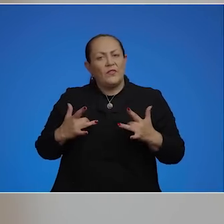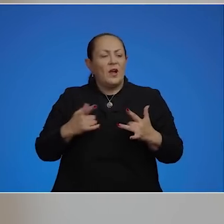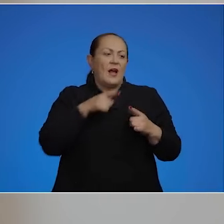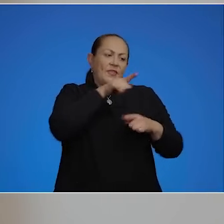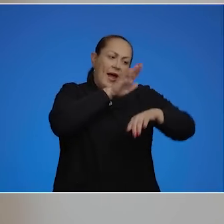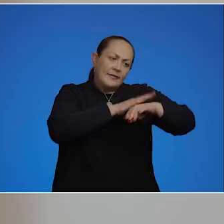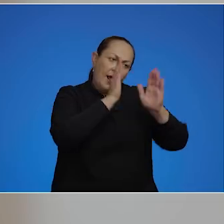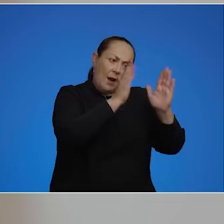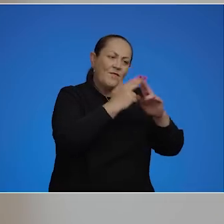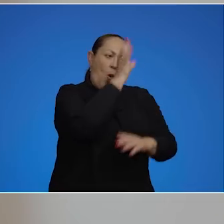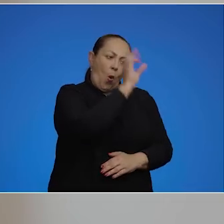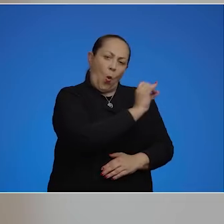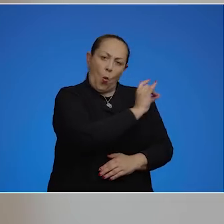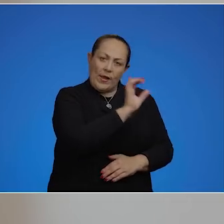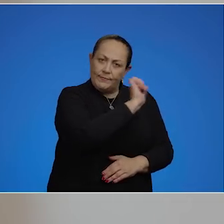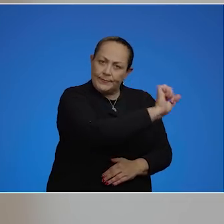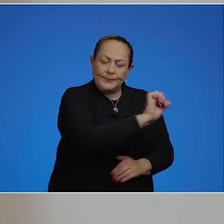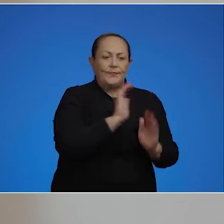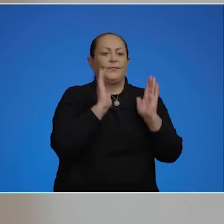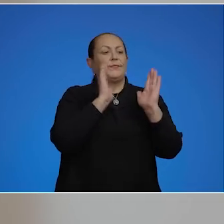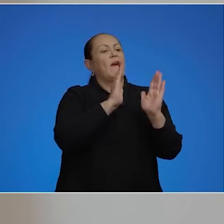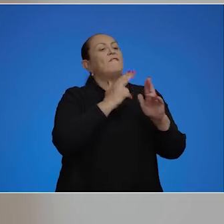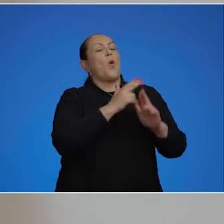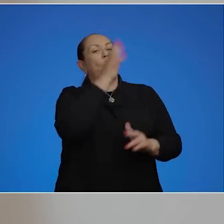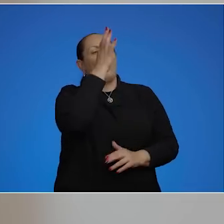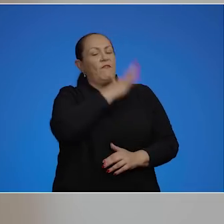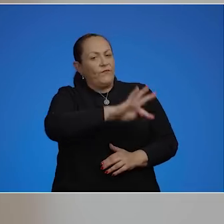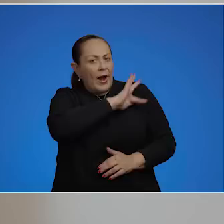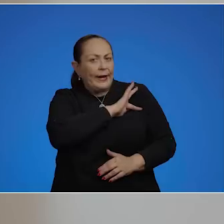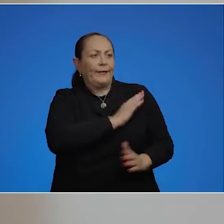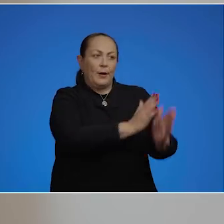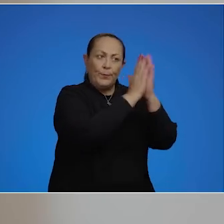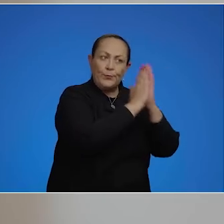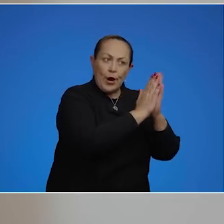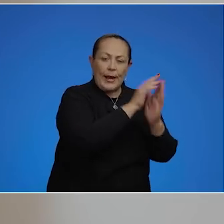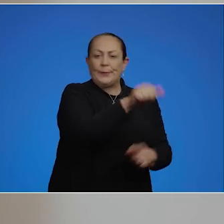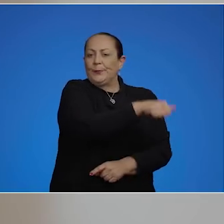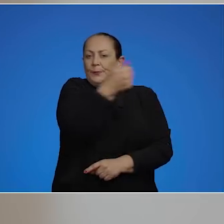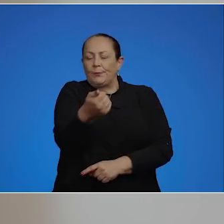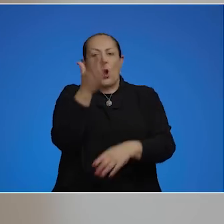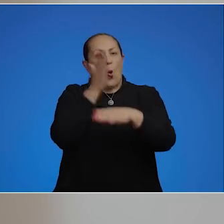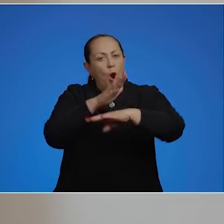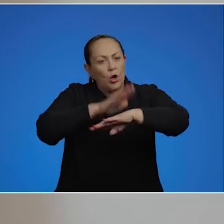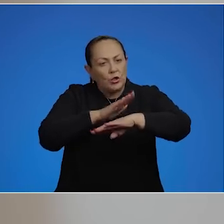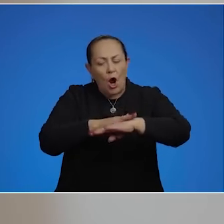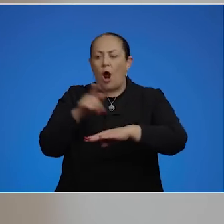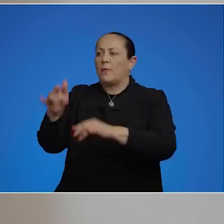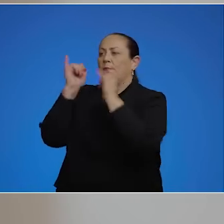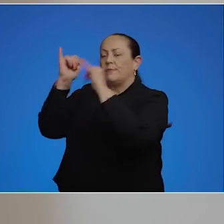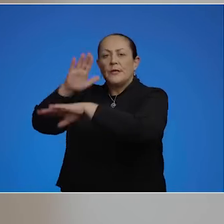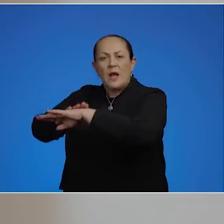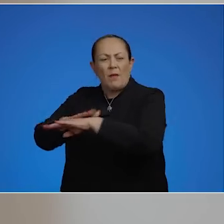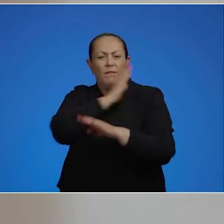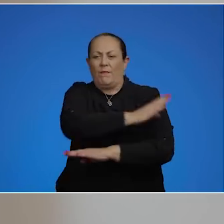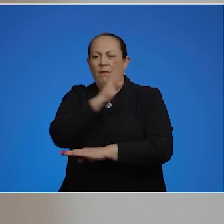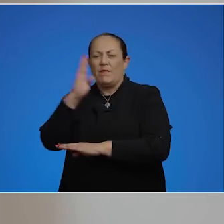life. This is my holy time, my time of faith and prayer, and this is my work time, this is my hobby time, this is